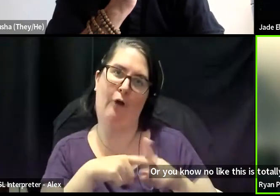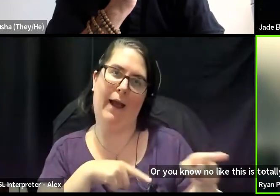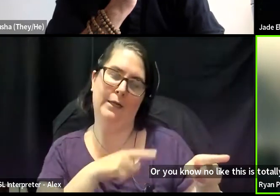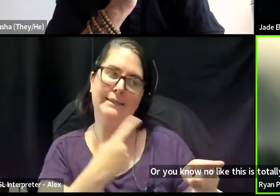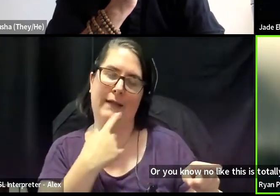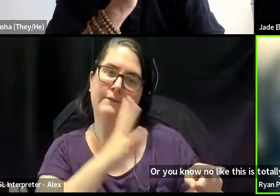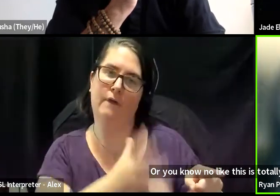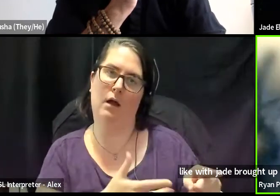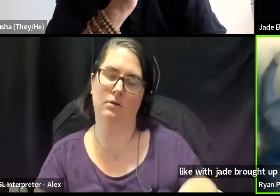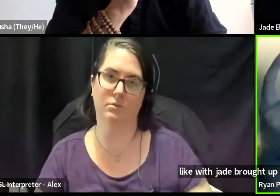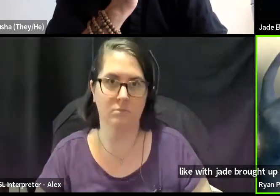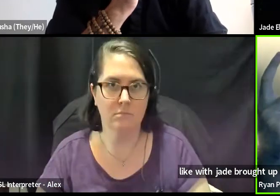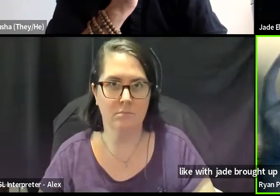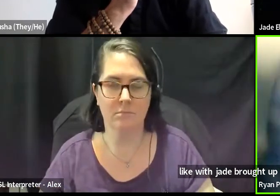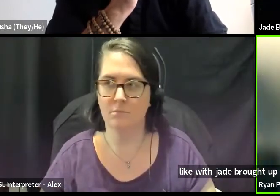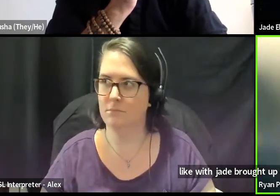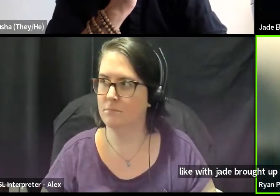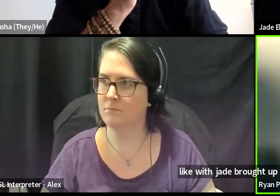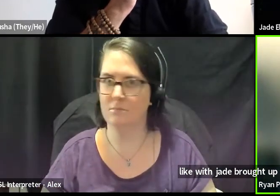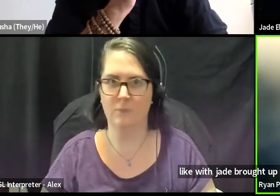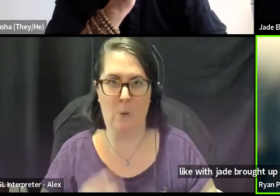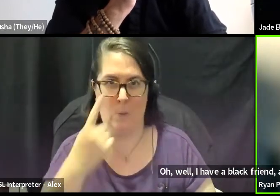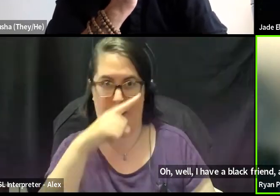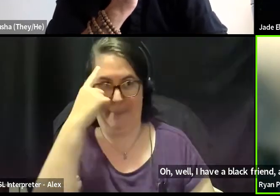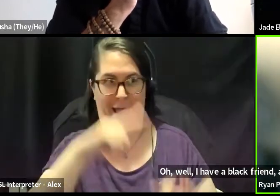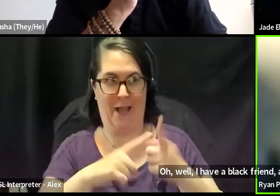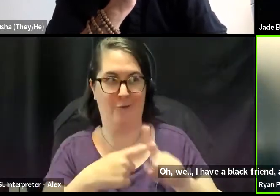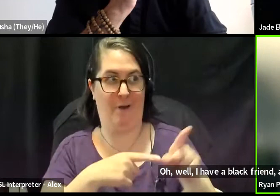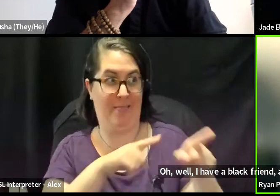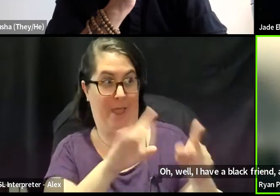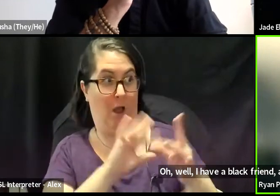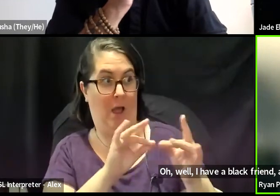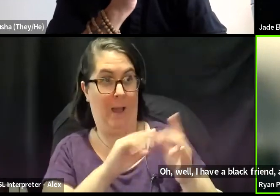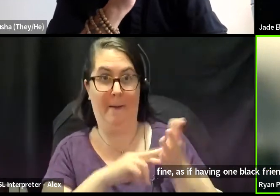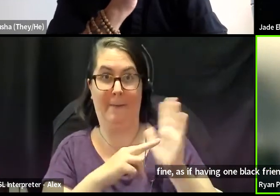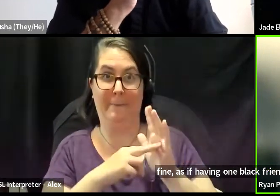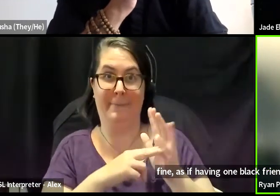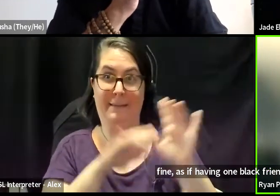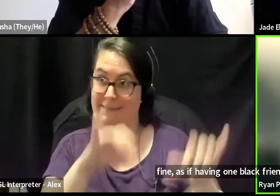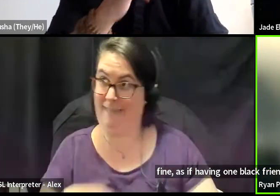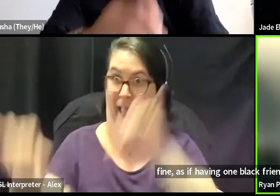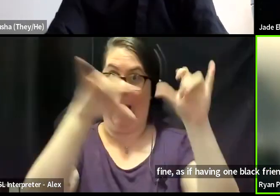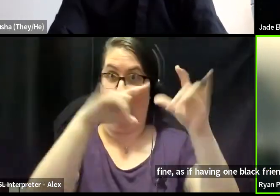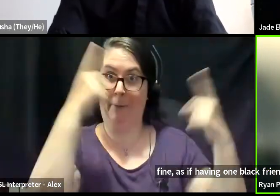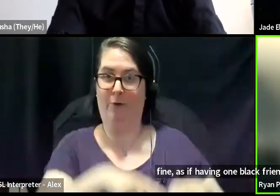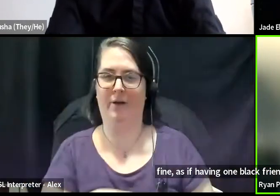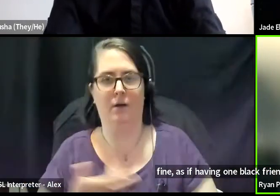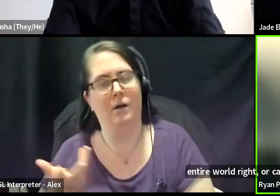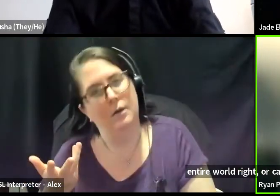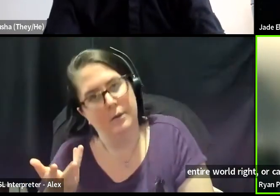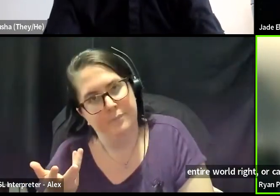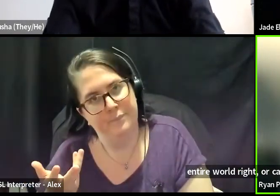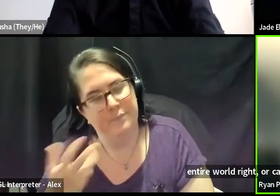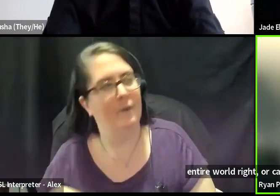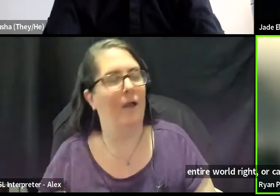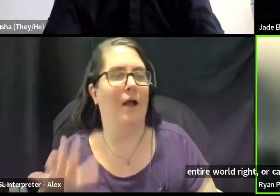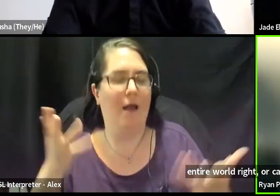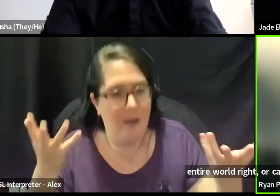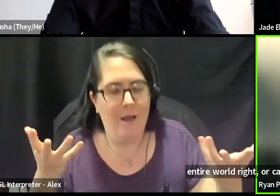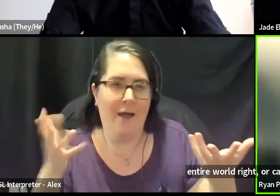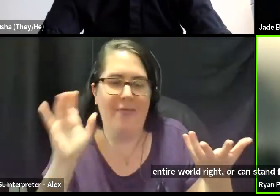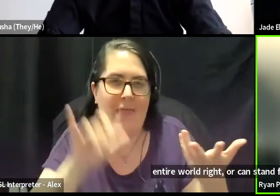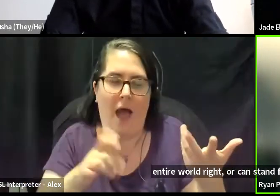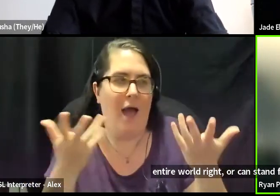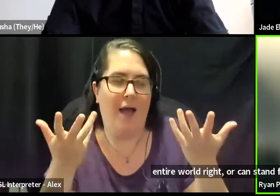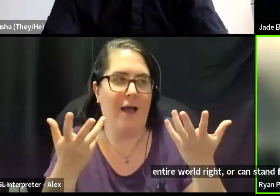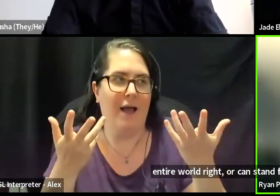fine, as if having one Black friend can stand for the entire world, right? Or can stand for an entire system. It's, you know, it's